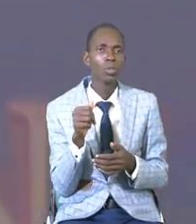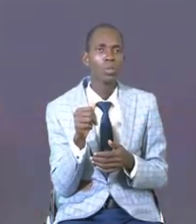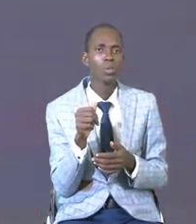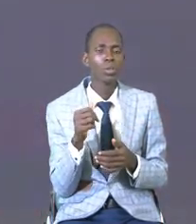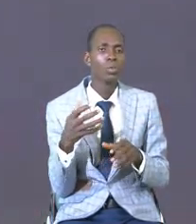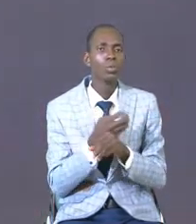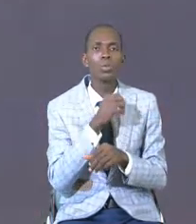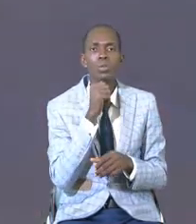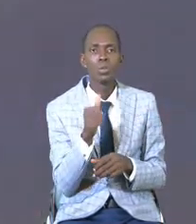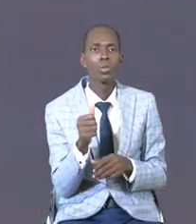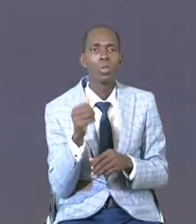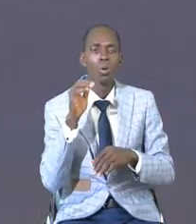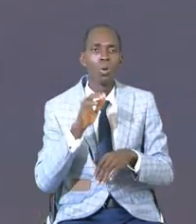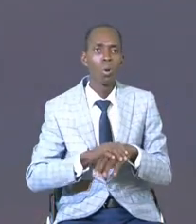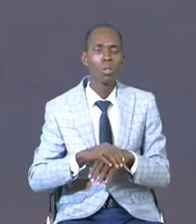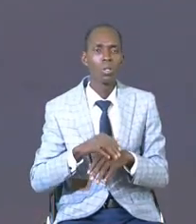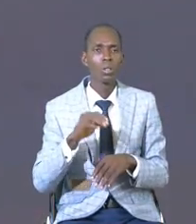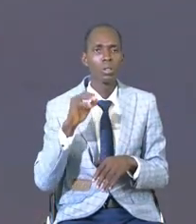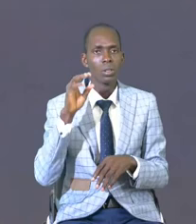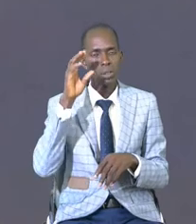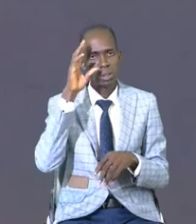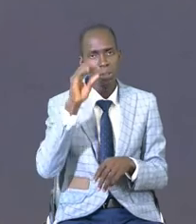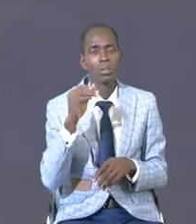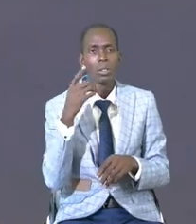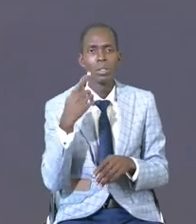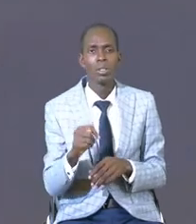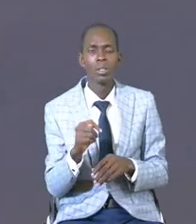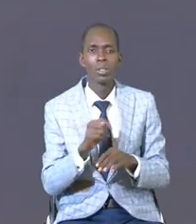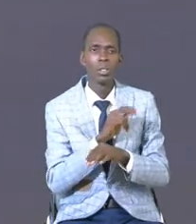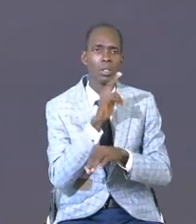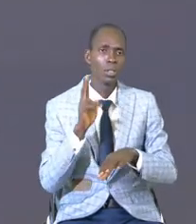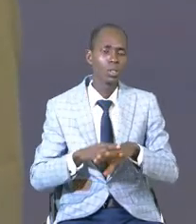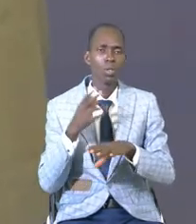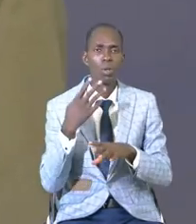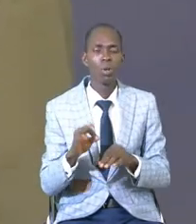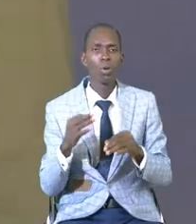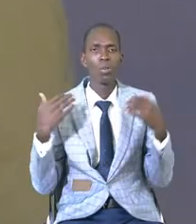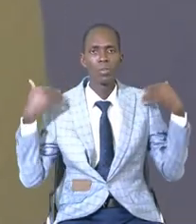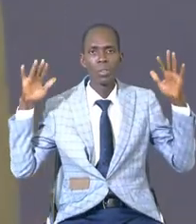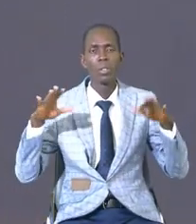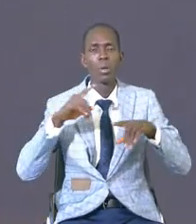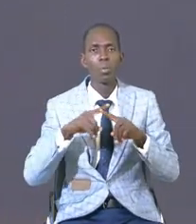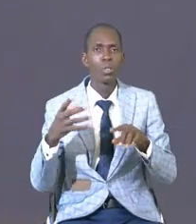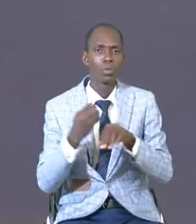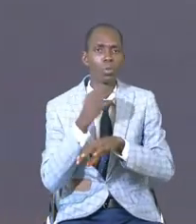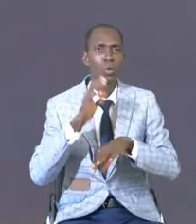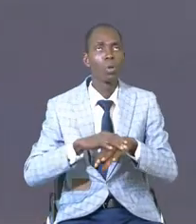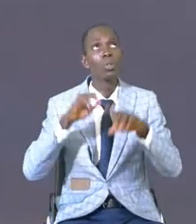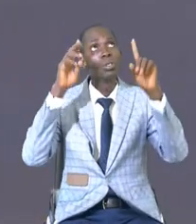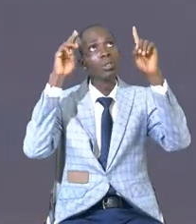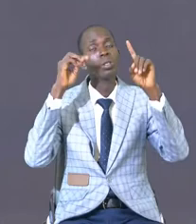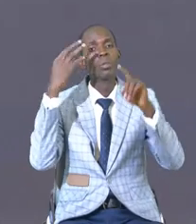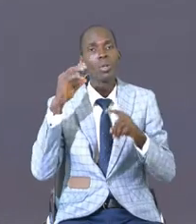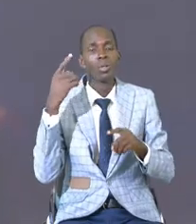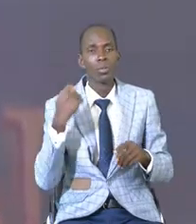took not on him the nature of angels, but he took on him of the seed of